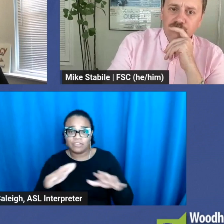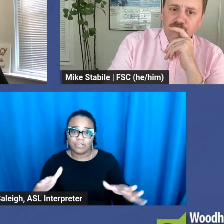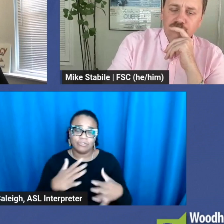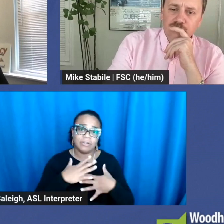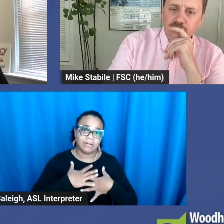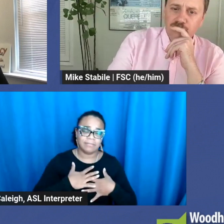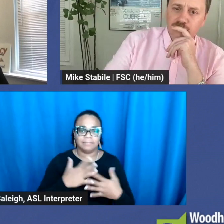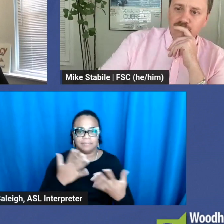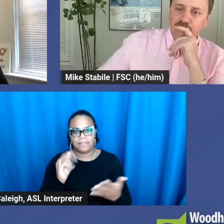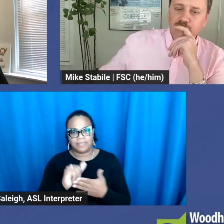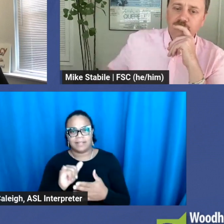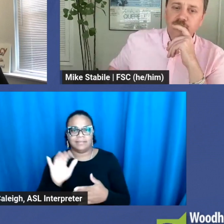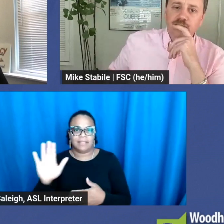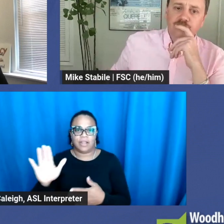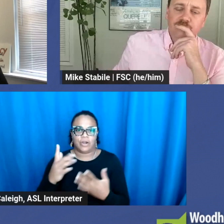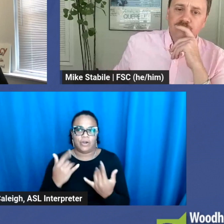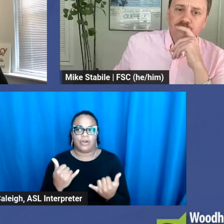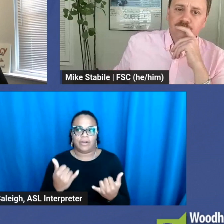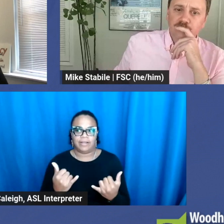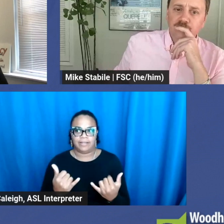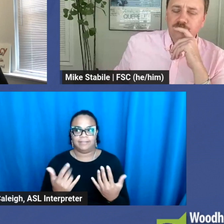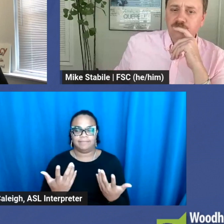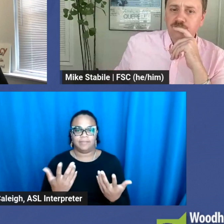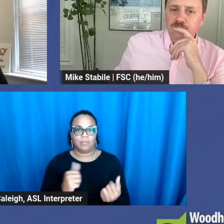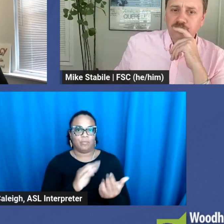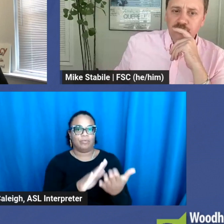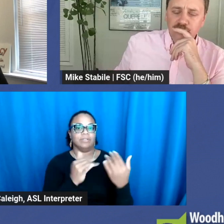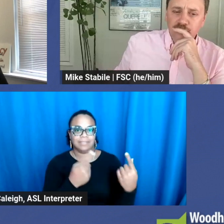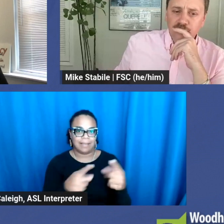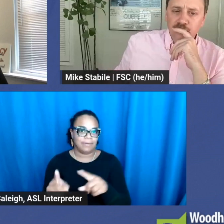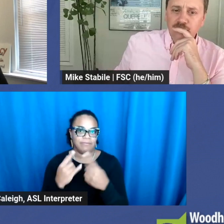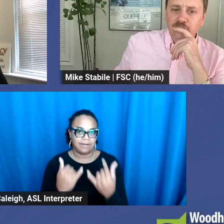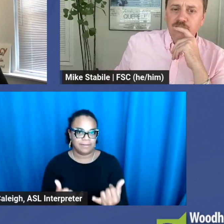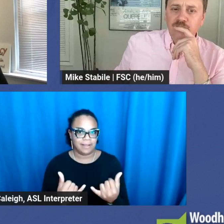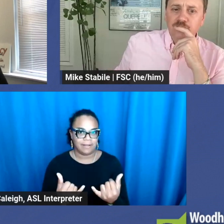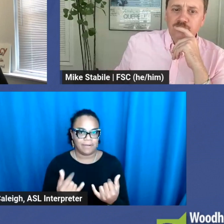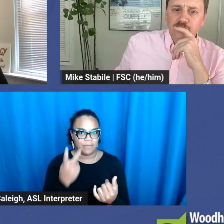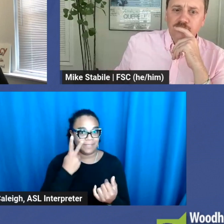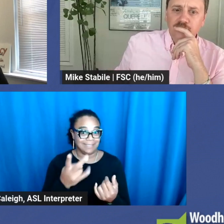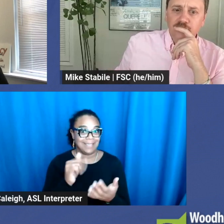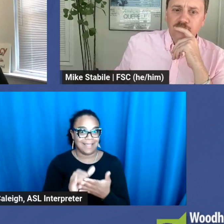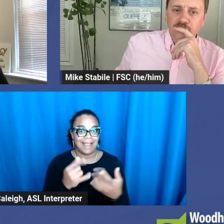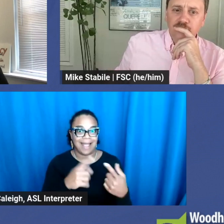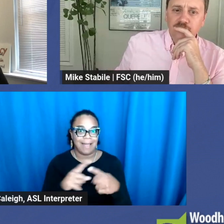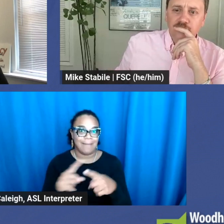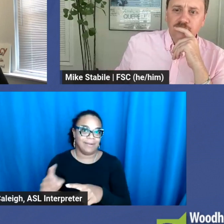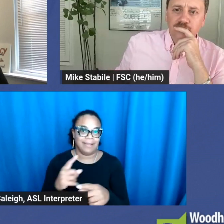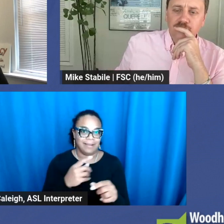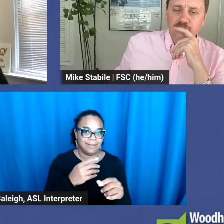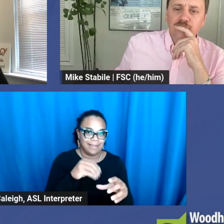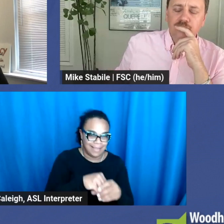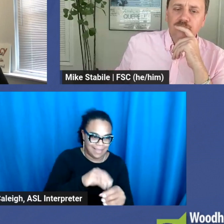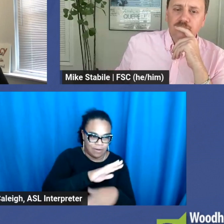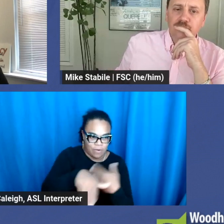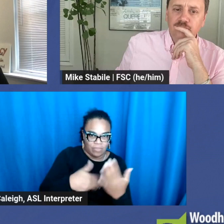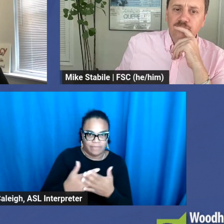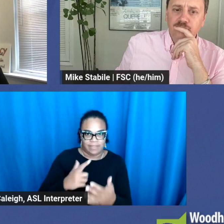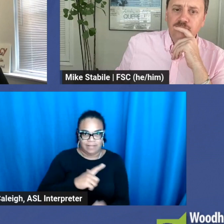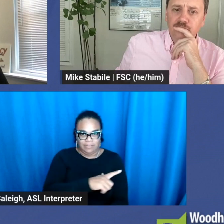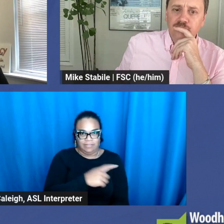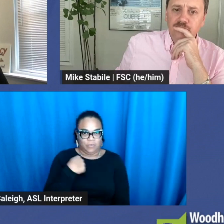That's sort of the current that's happening right now and is sort of bubbling under all of the legislation that we're seeing right now.